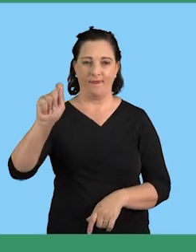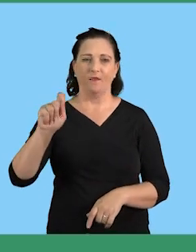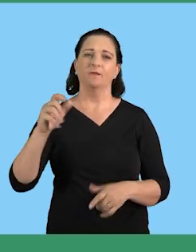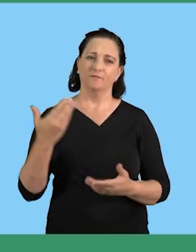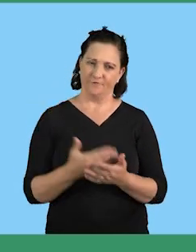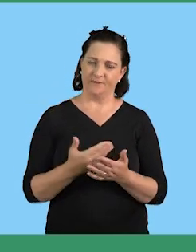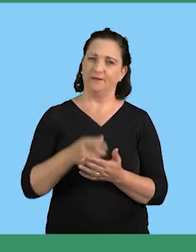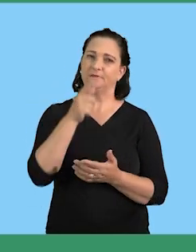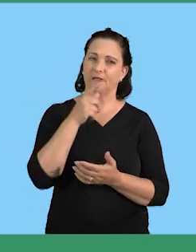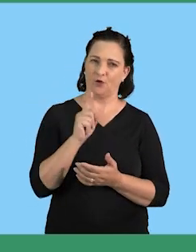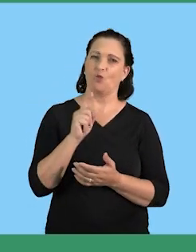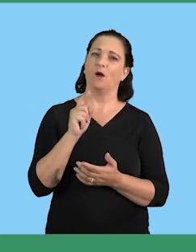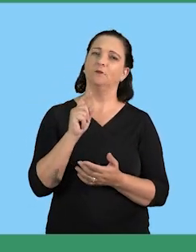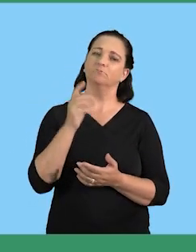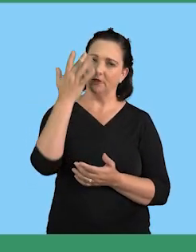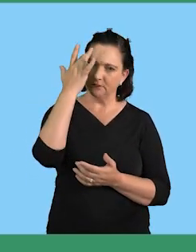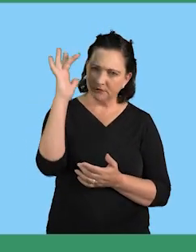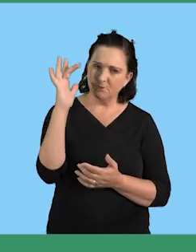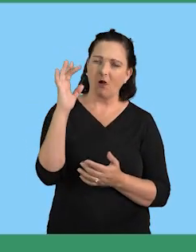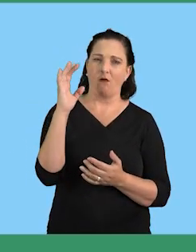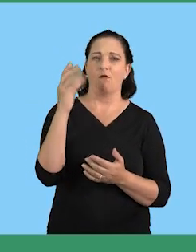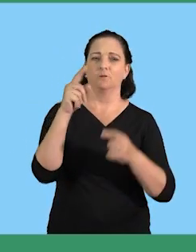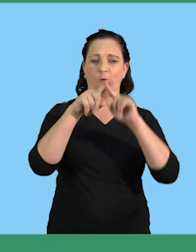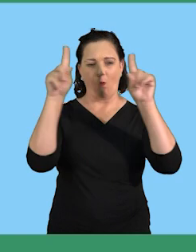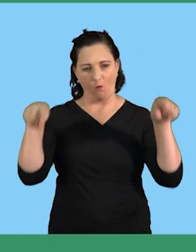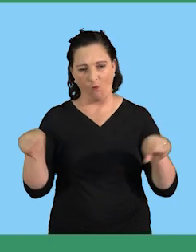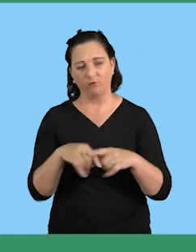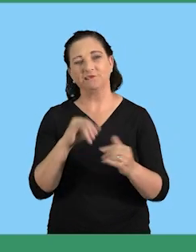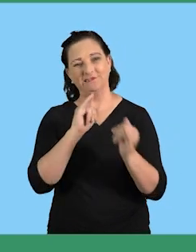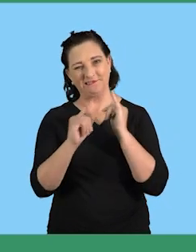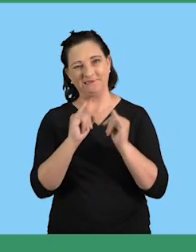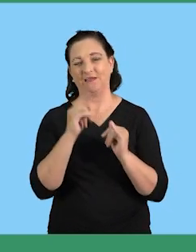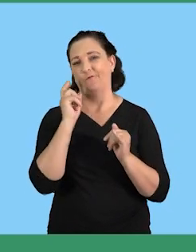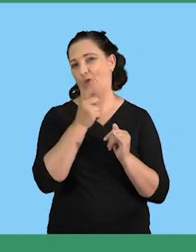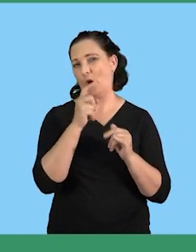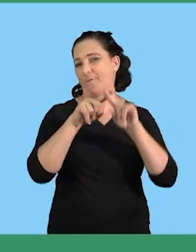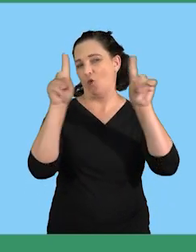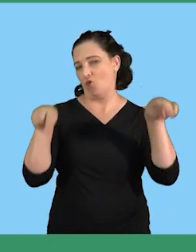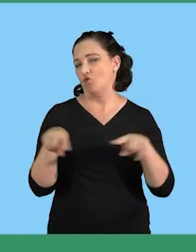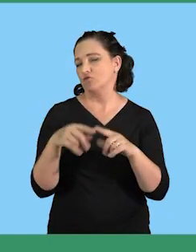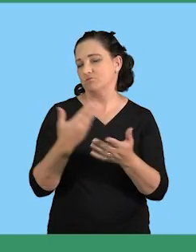also add smart boards here under interactive whiteboard.